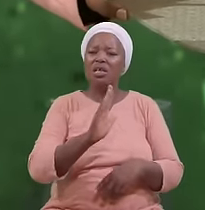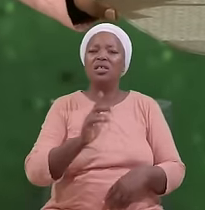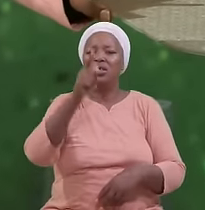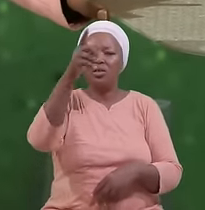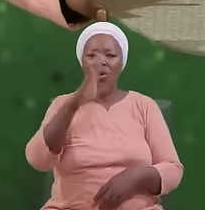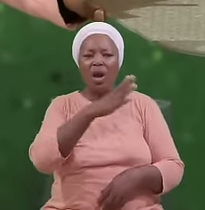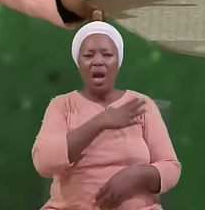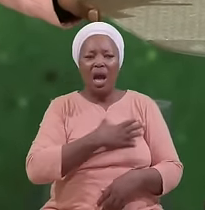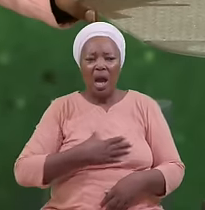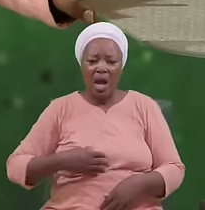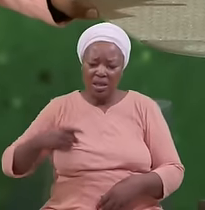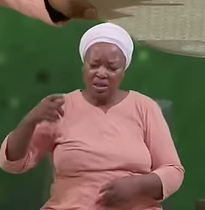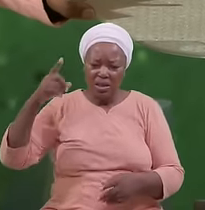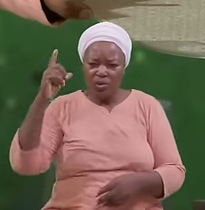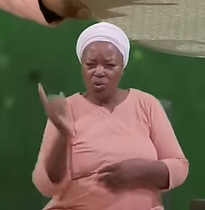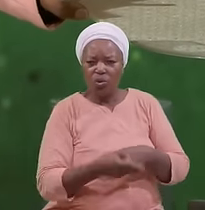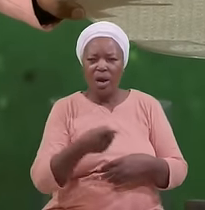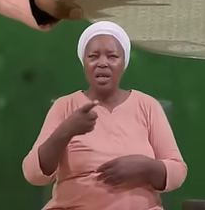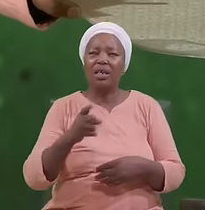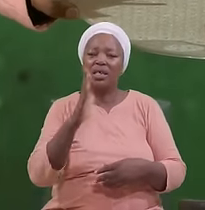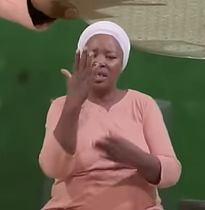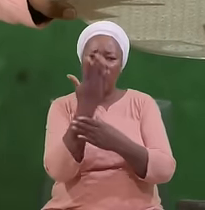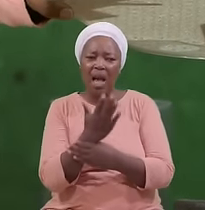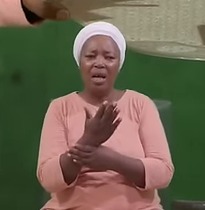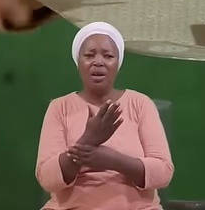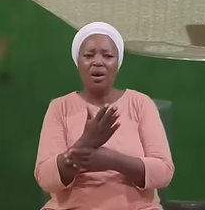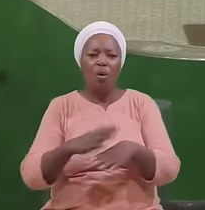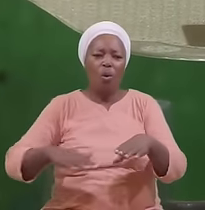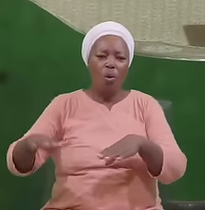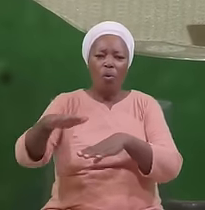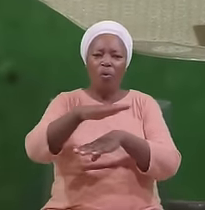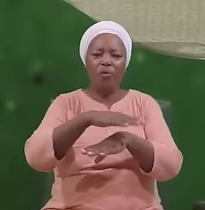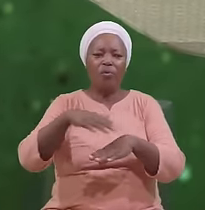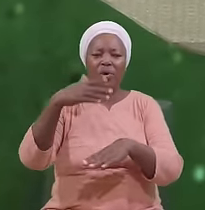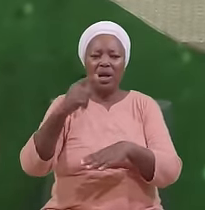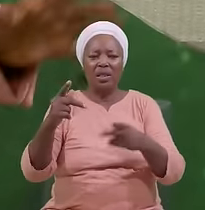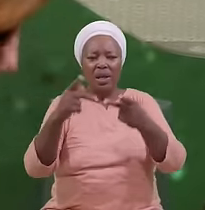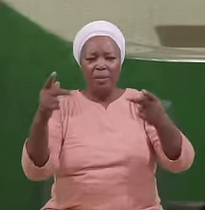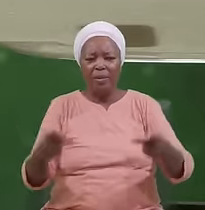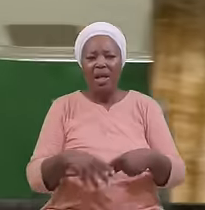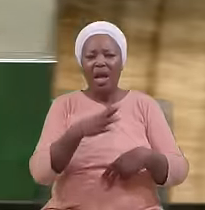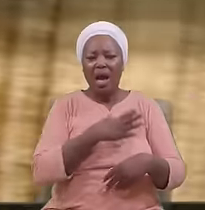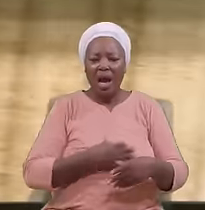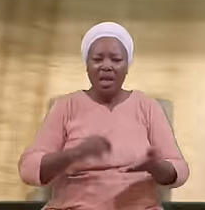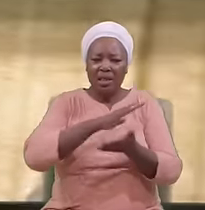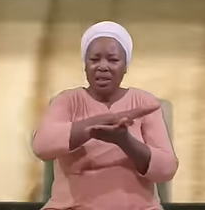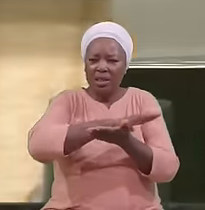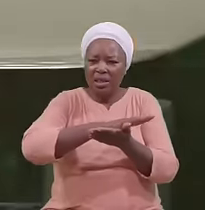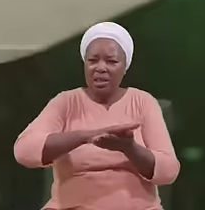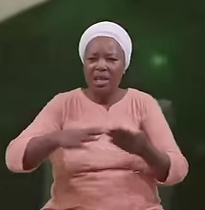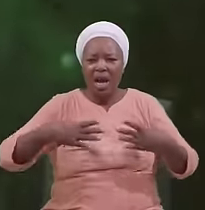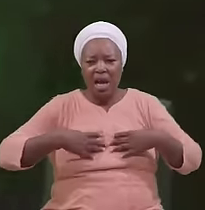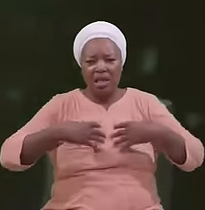and strike his hand over the place and recover